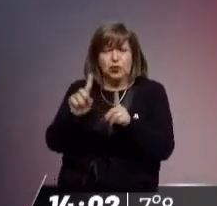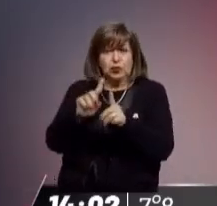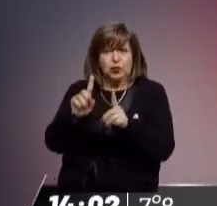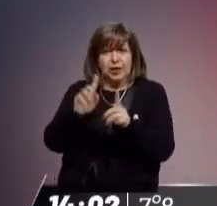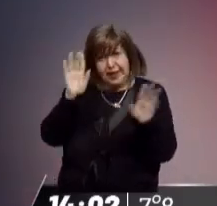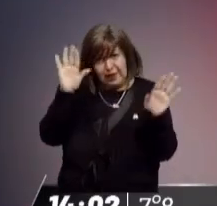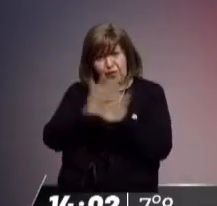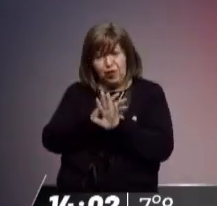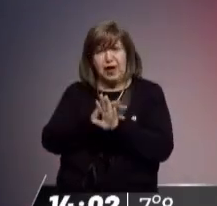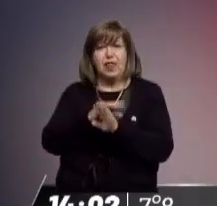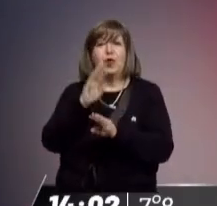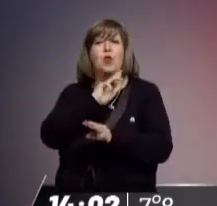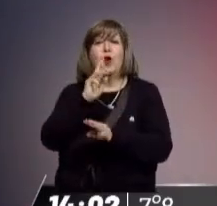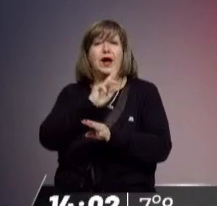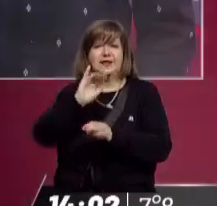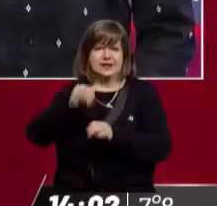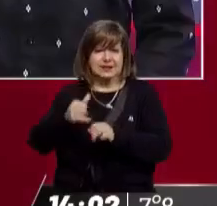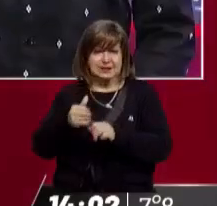not qualified to be president.